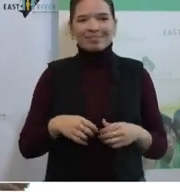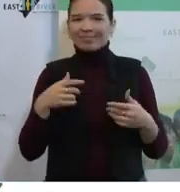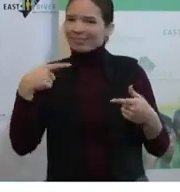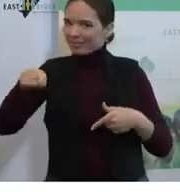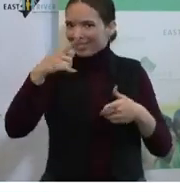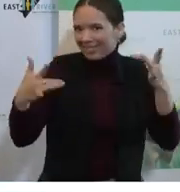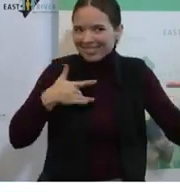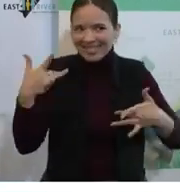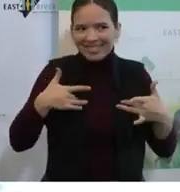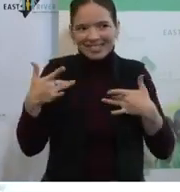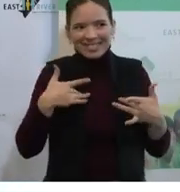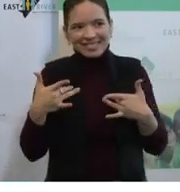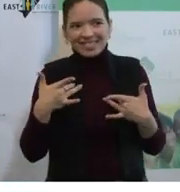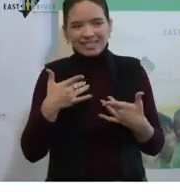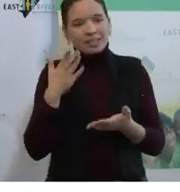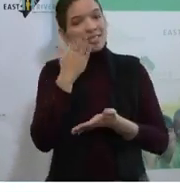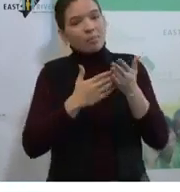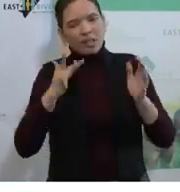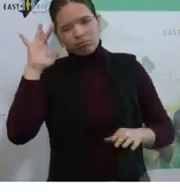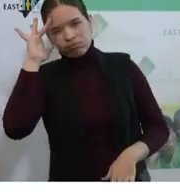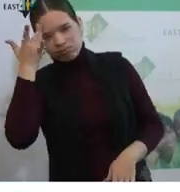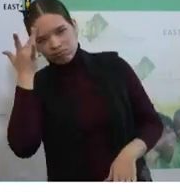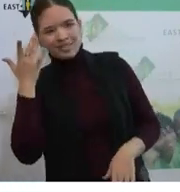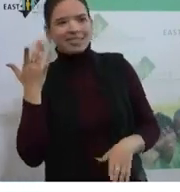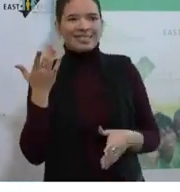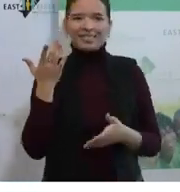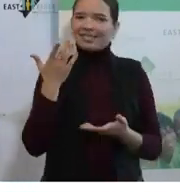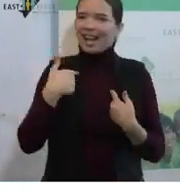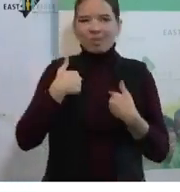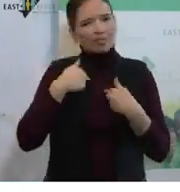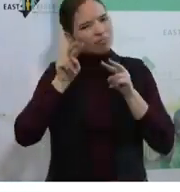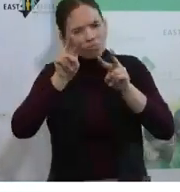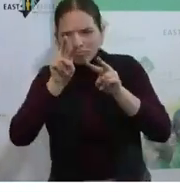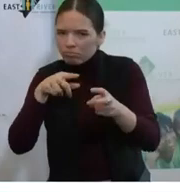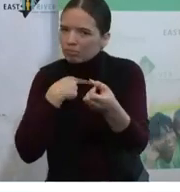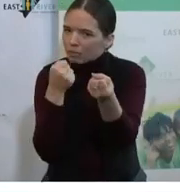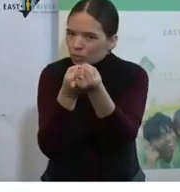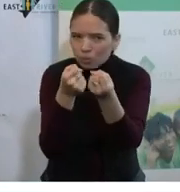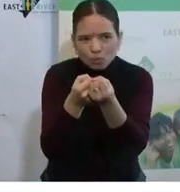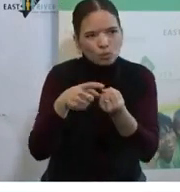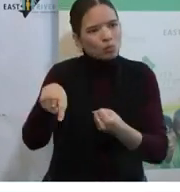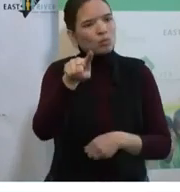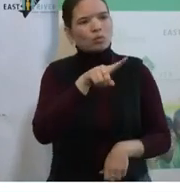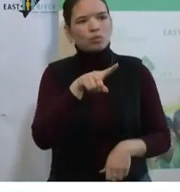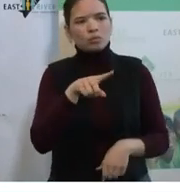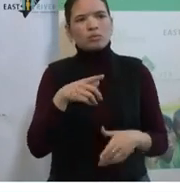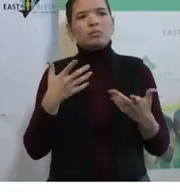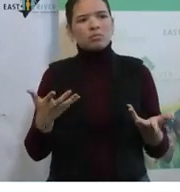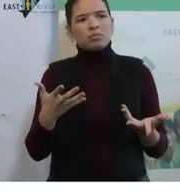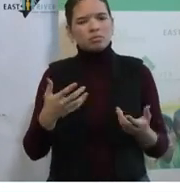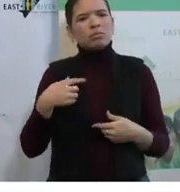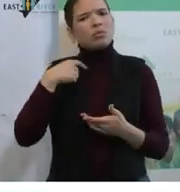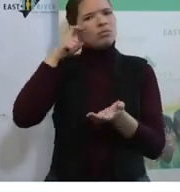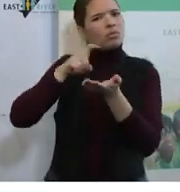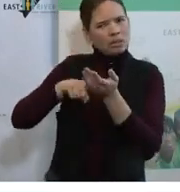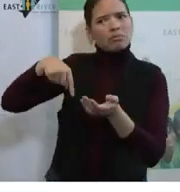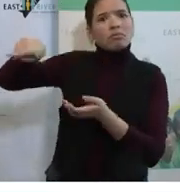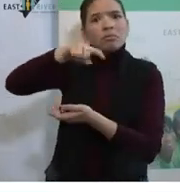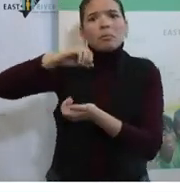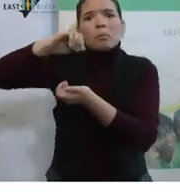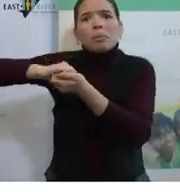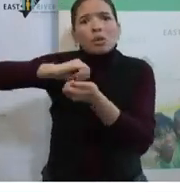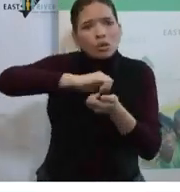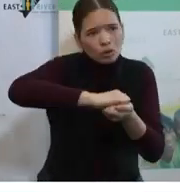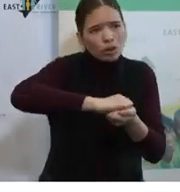are. So we're pleased to be here. I want to first just recognize a few of our partners here today. First, thank you to